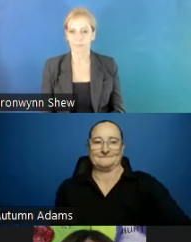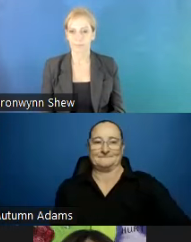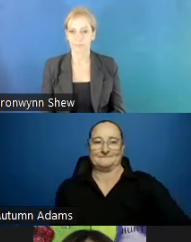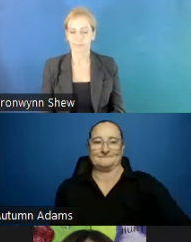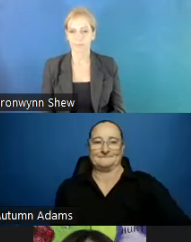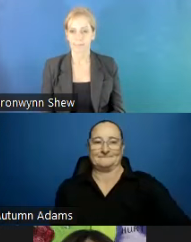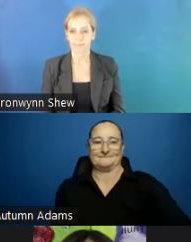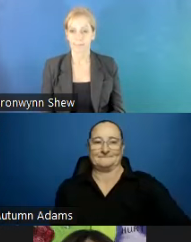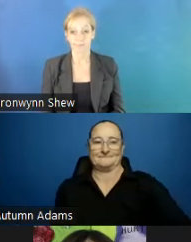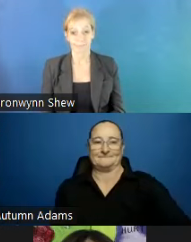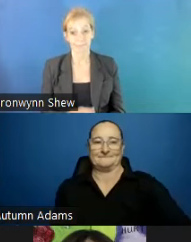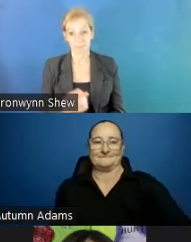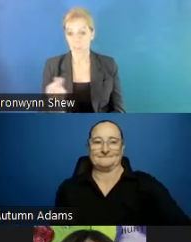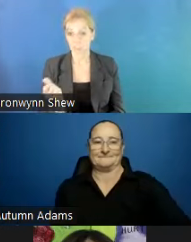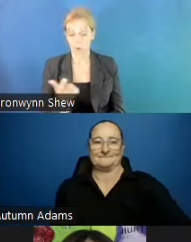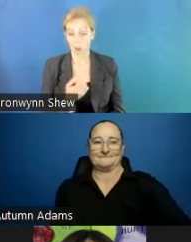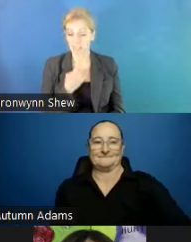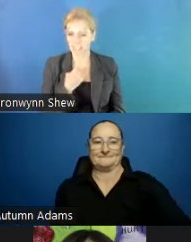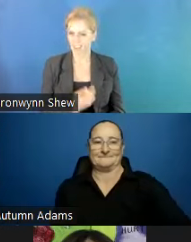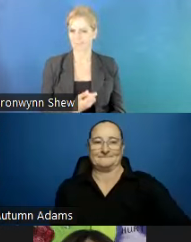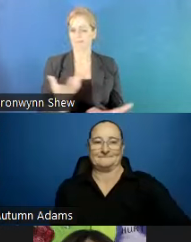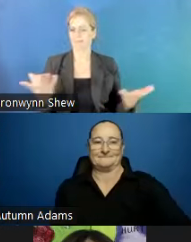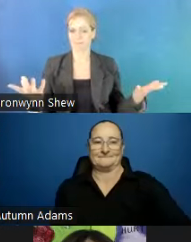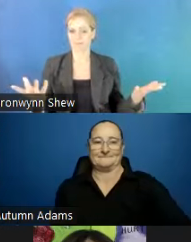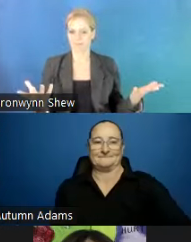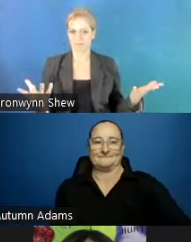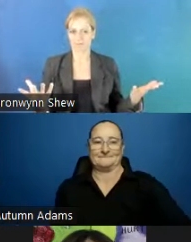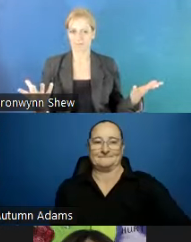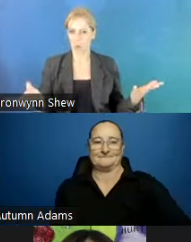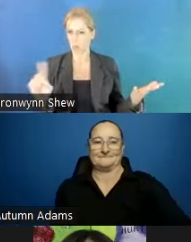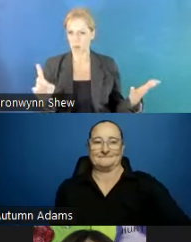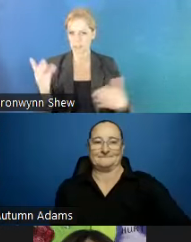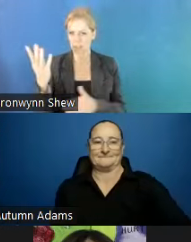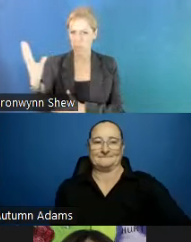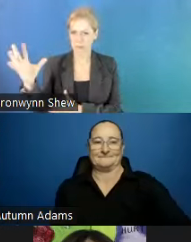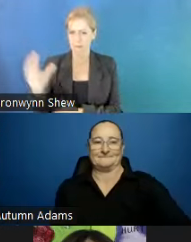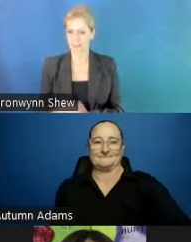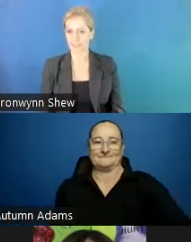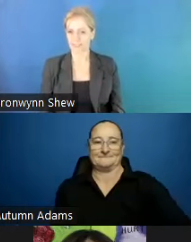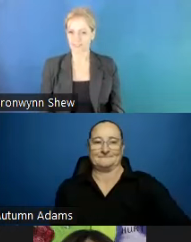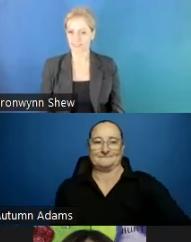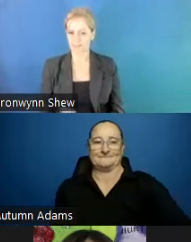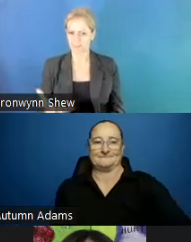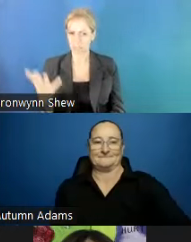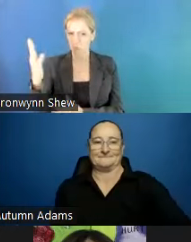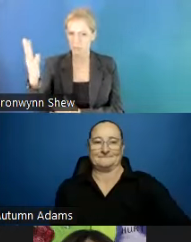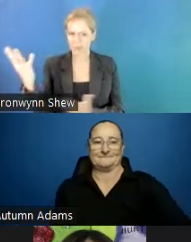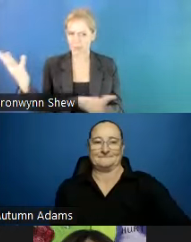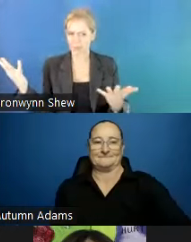And you're all going, where's that tree? Where was the tree? Where did the tree come from, right? I signed